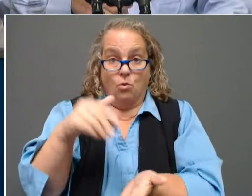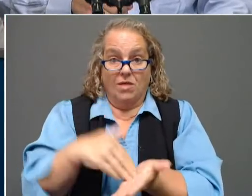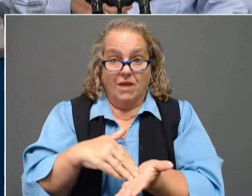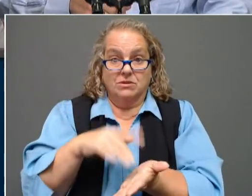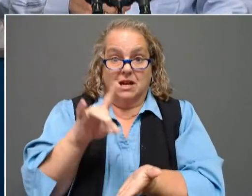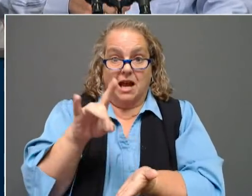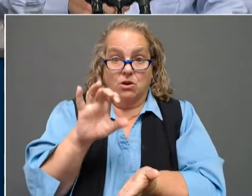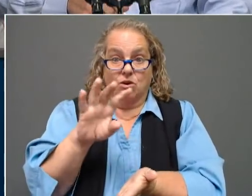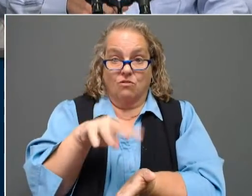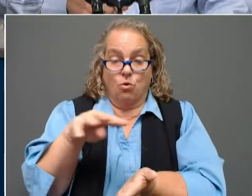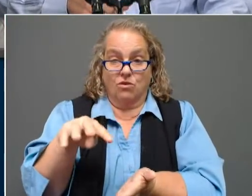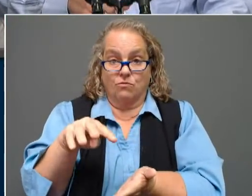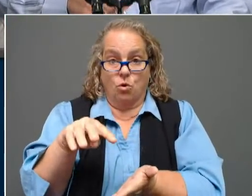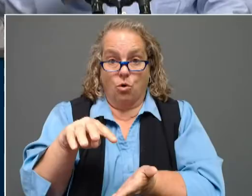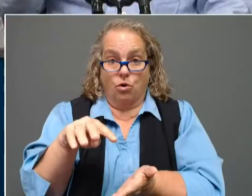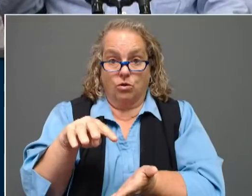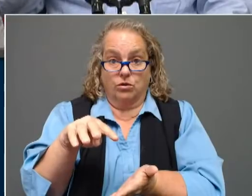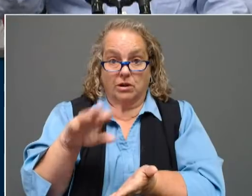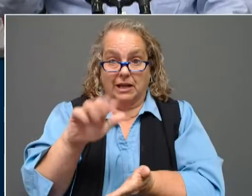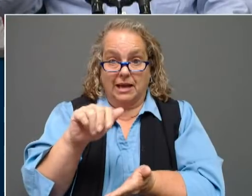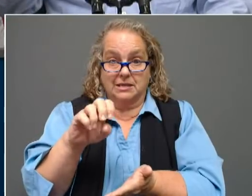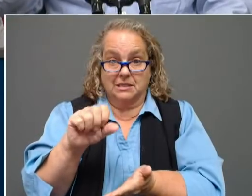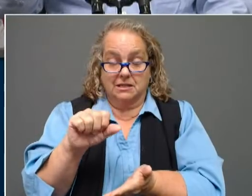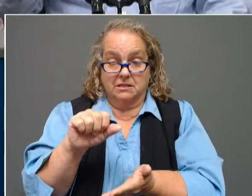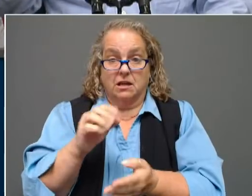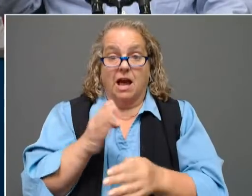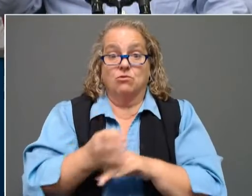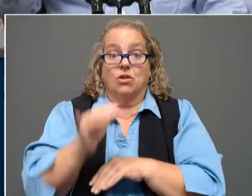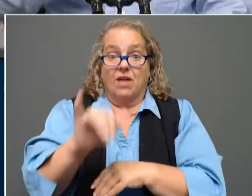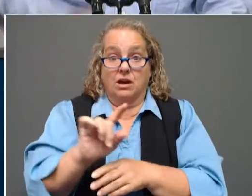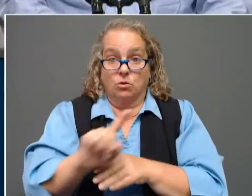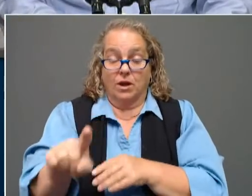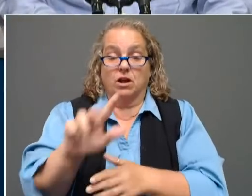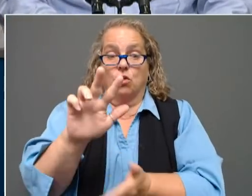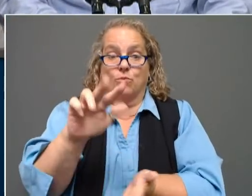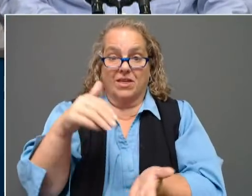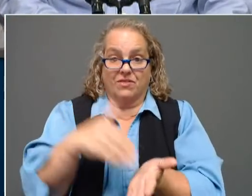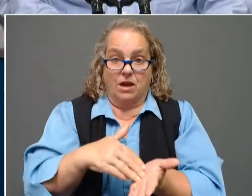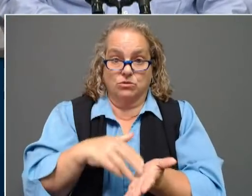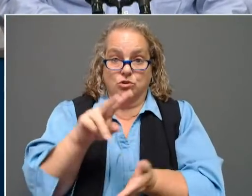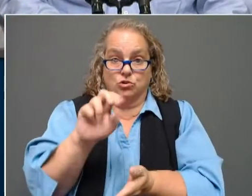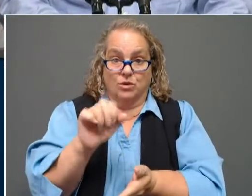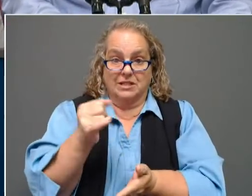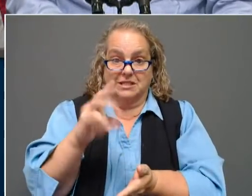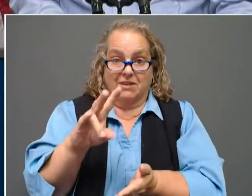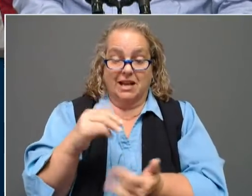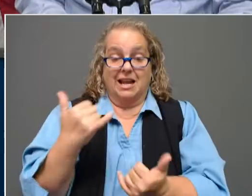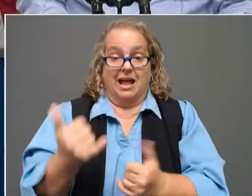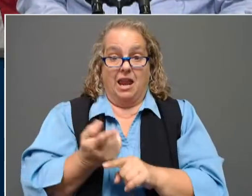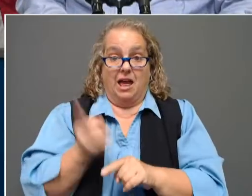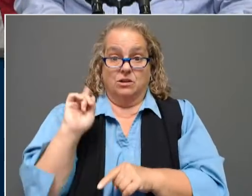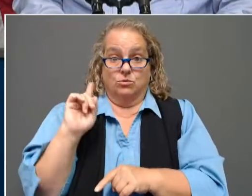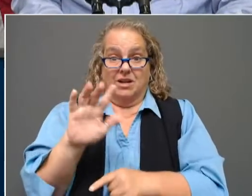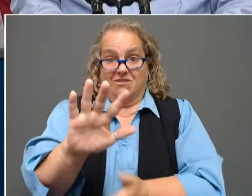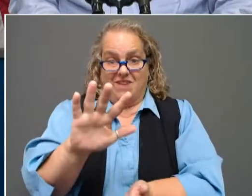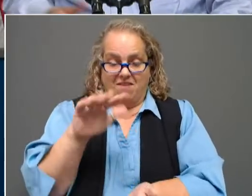1,844 announced cases. Week after that, 3,217 cases. This last week,